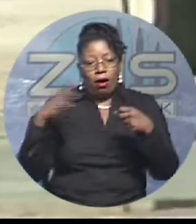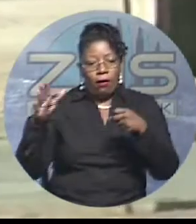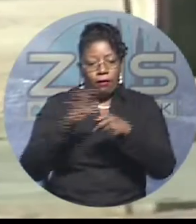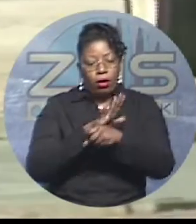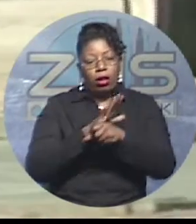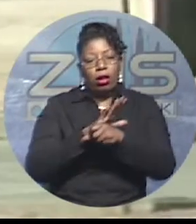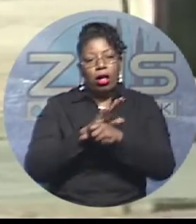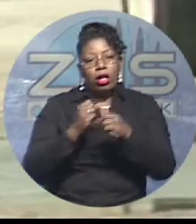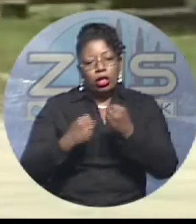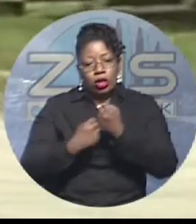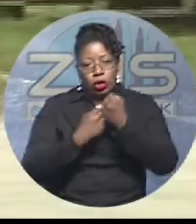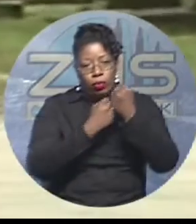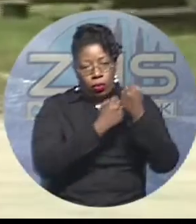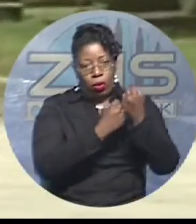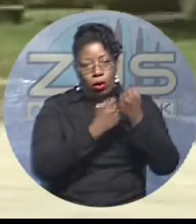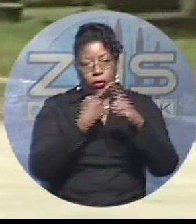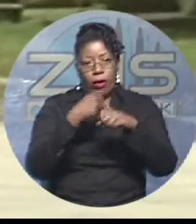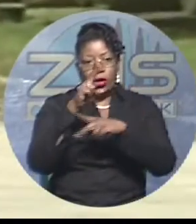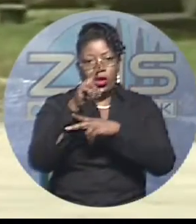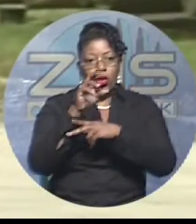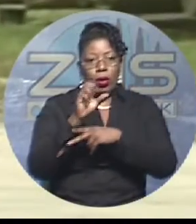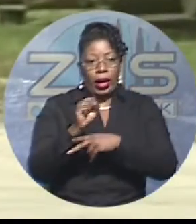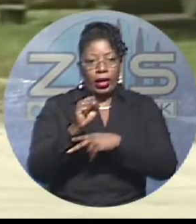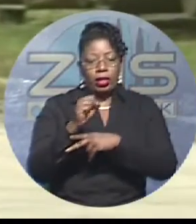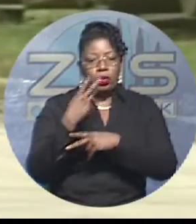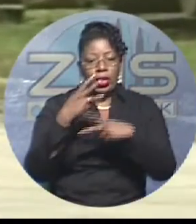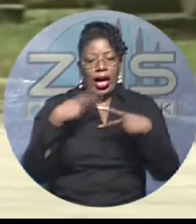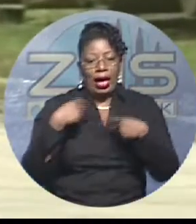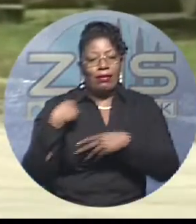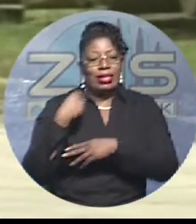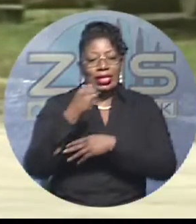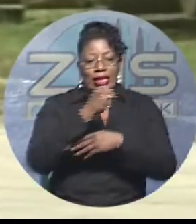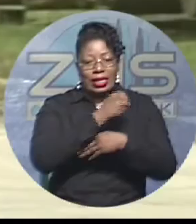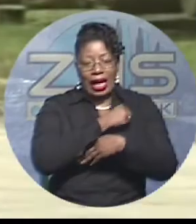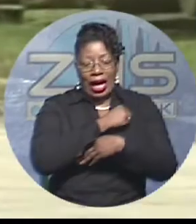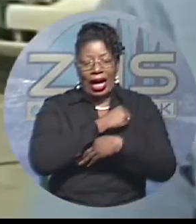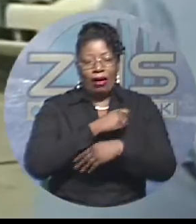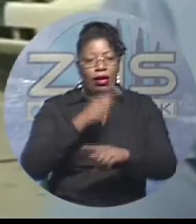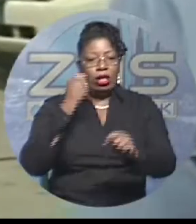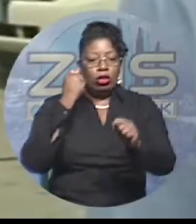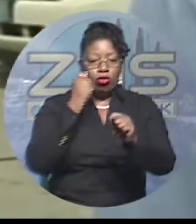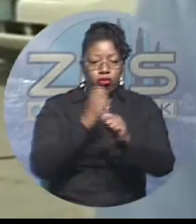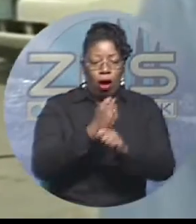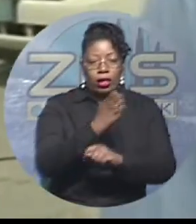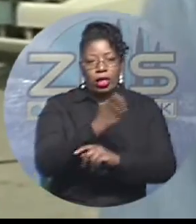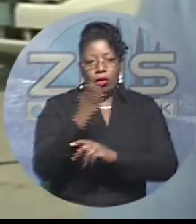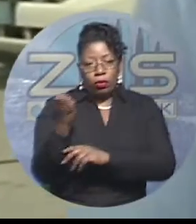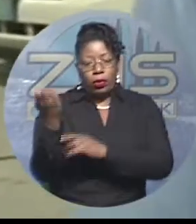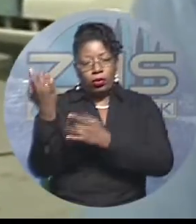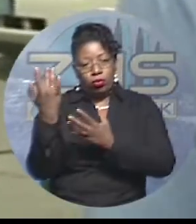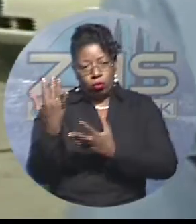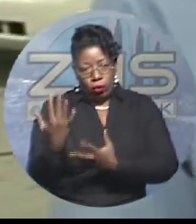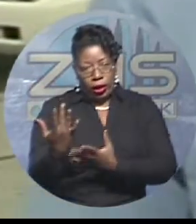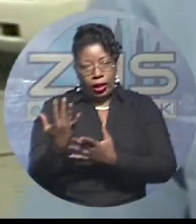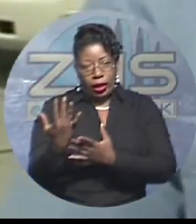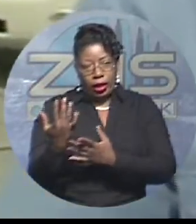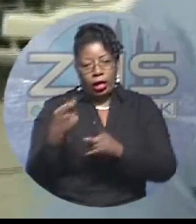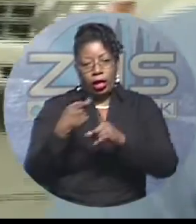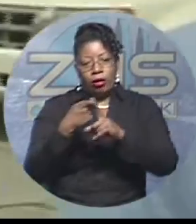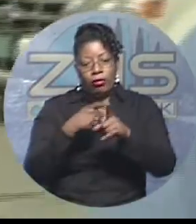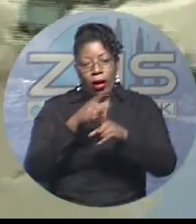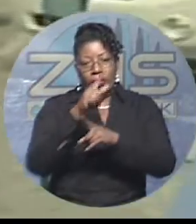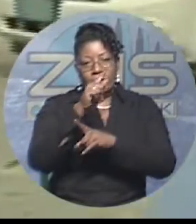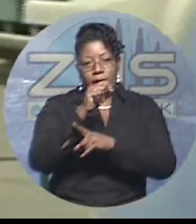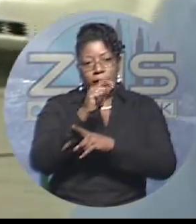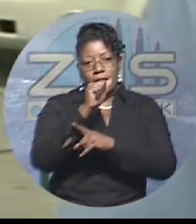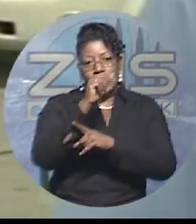sister affiliate in the United States. We have staff and trucks and equipment standing by from Tampa Electric